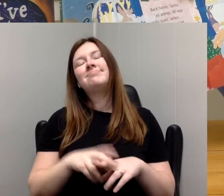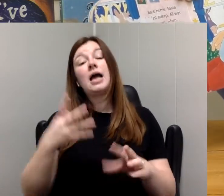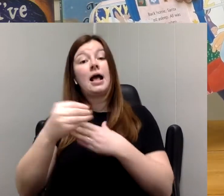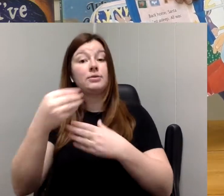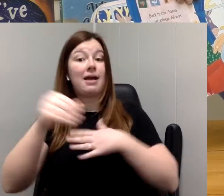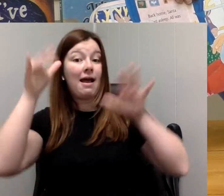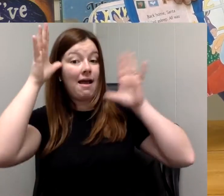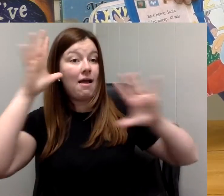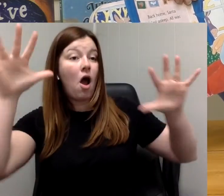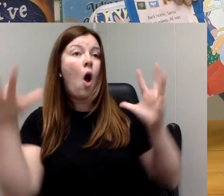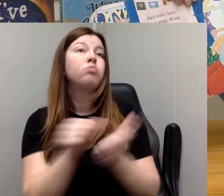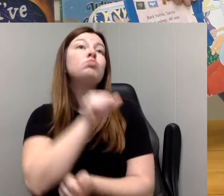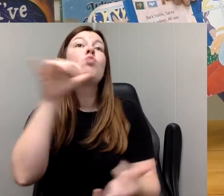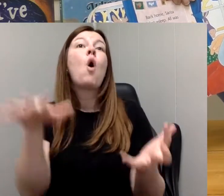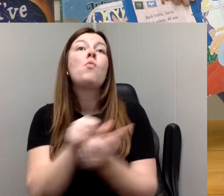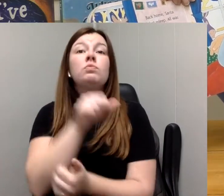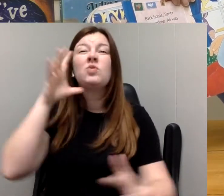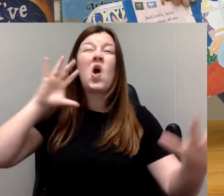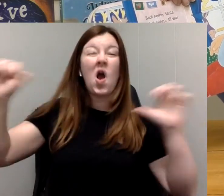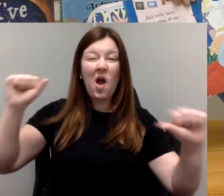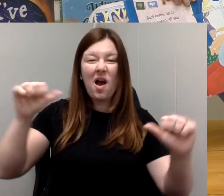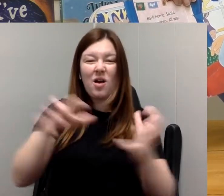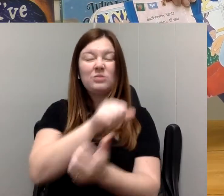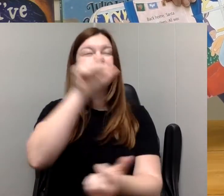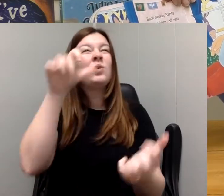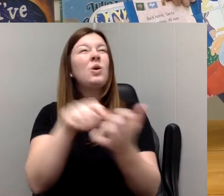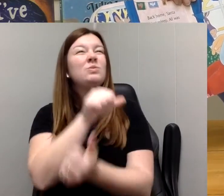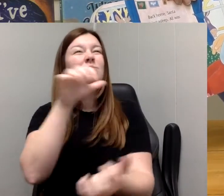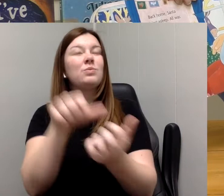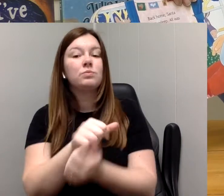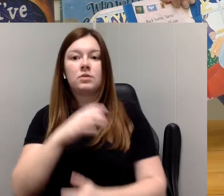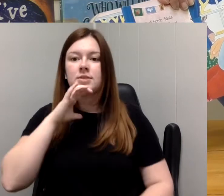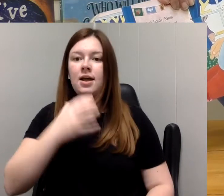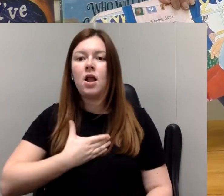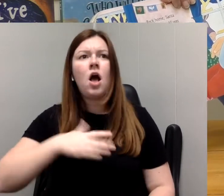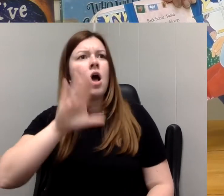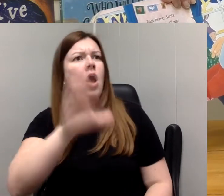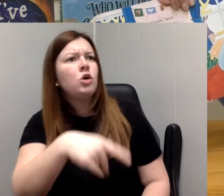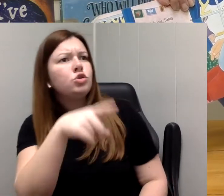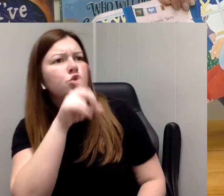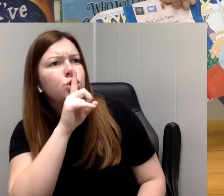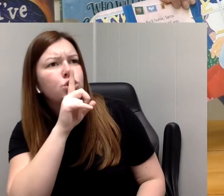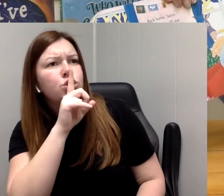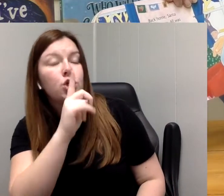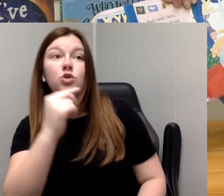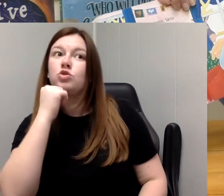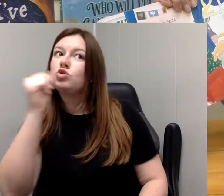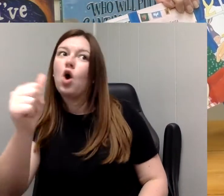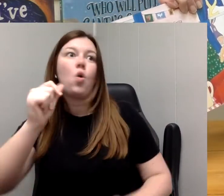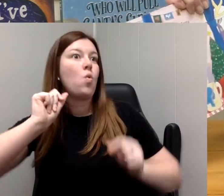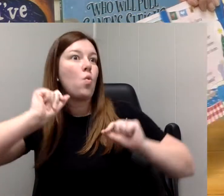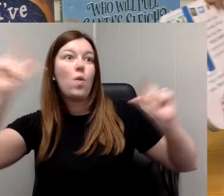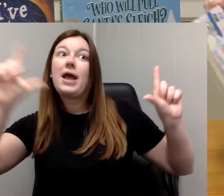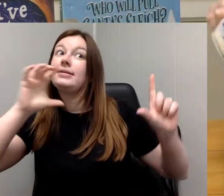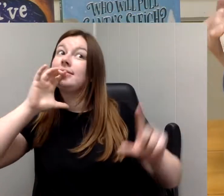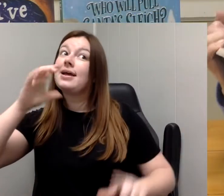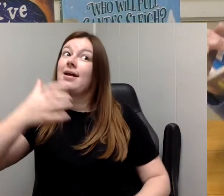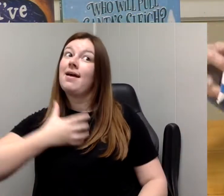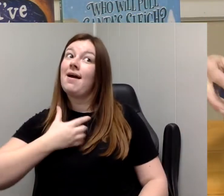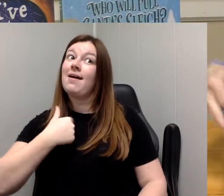dinner. Shh, whispered Santa's mouse. Don't wake Santa.